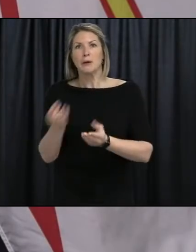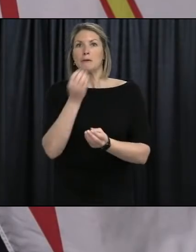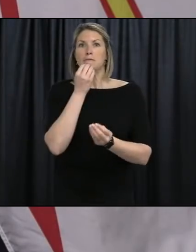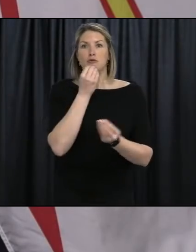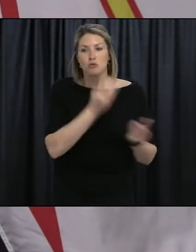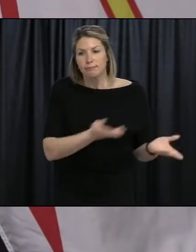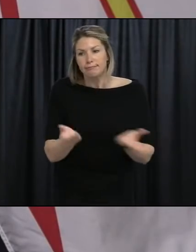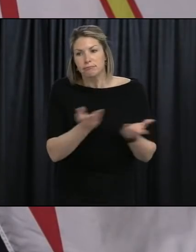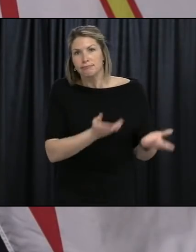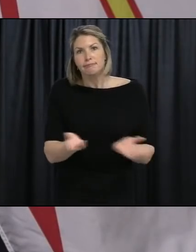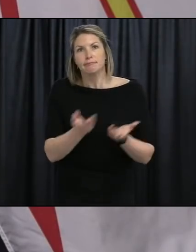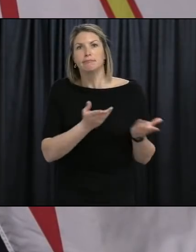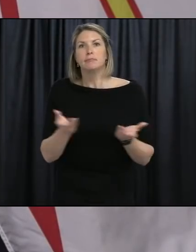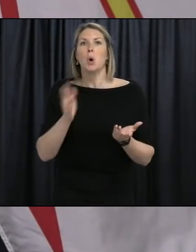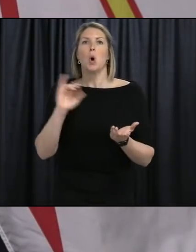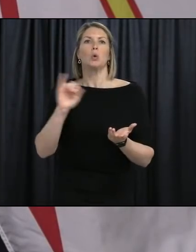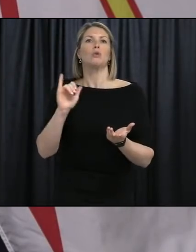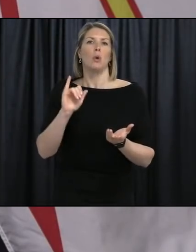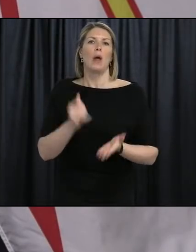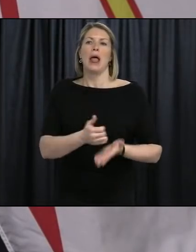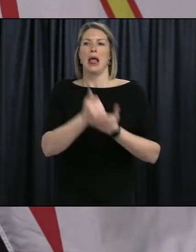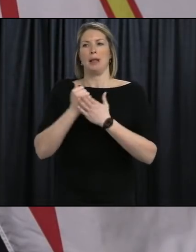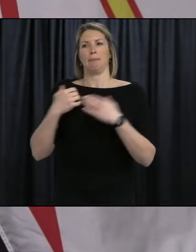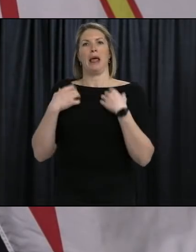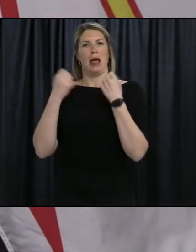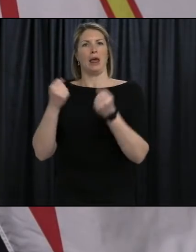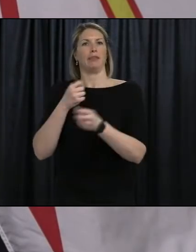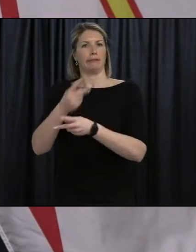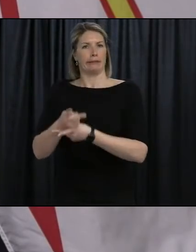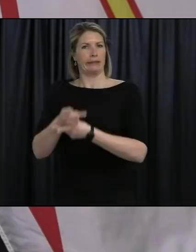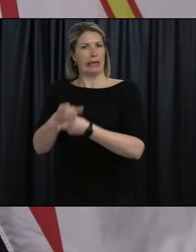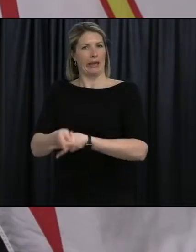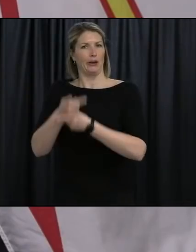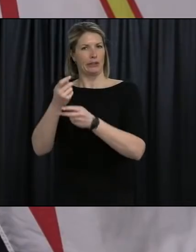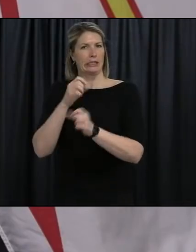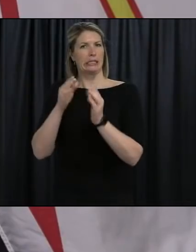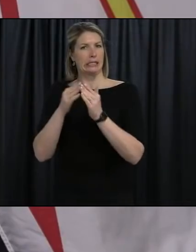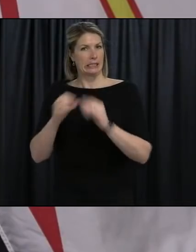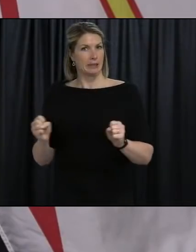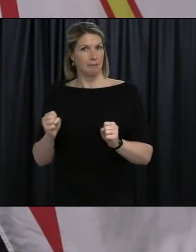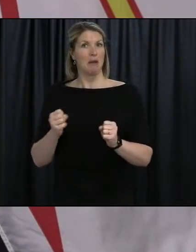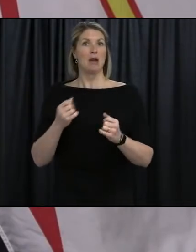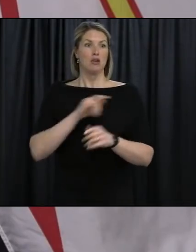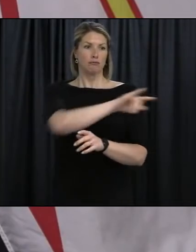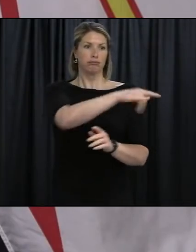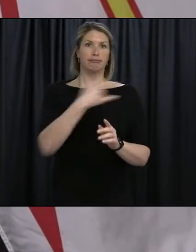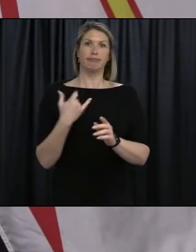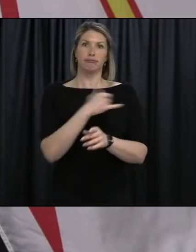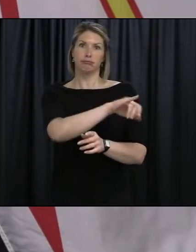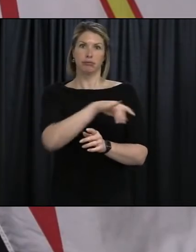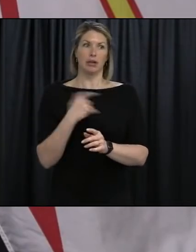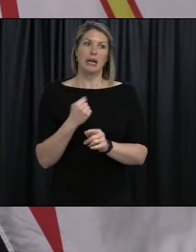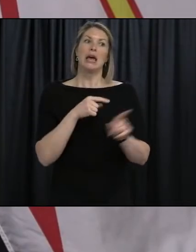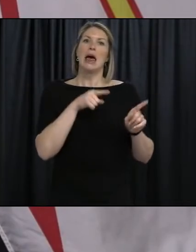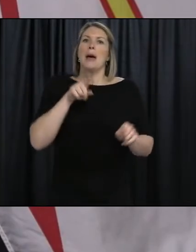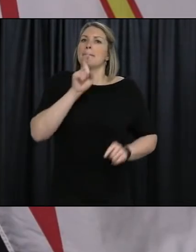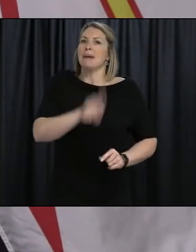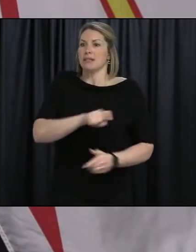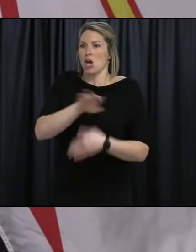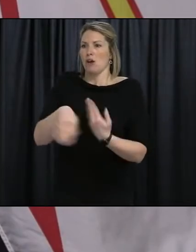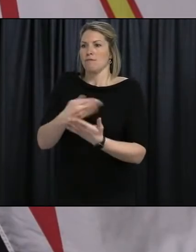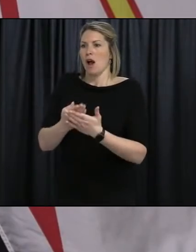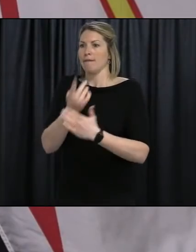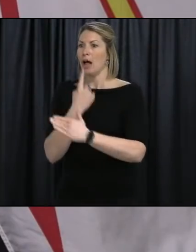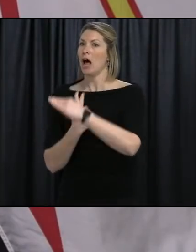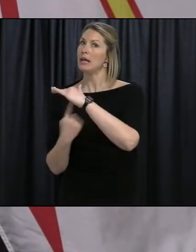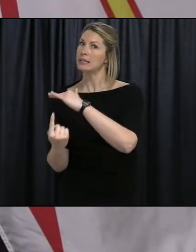supply, and the delivery of patient care. Before now, essential workers were permitted to proceed directly to work and isolate at all times when not